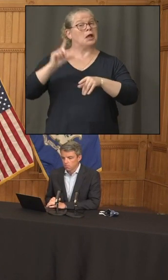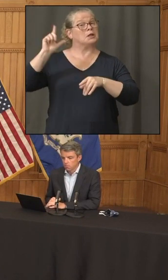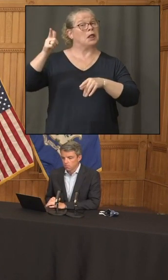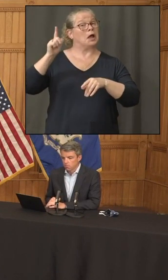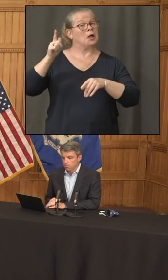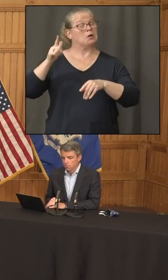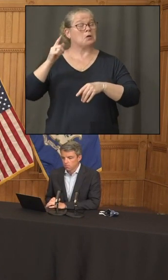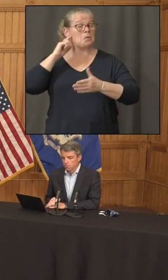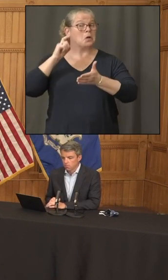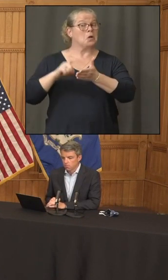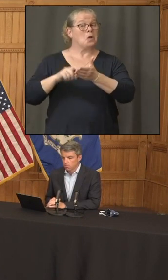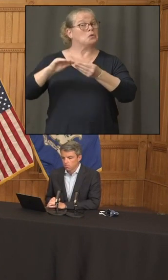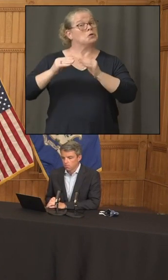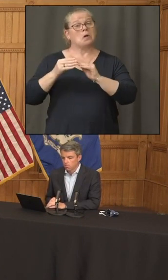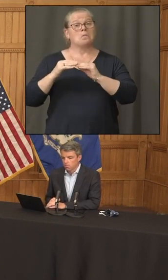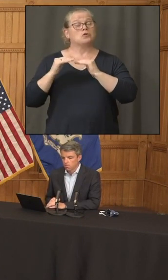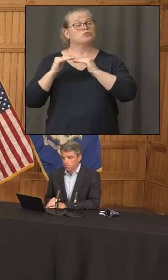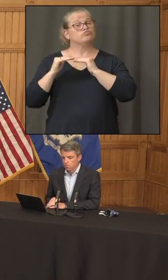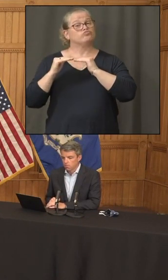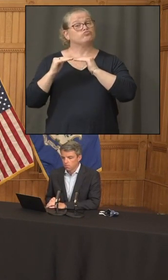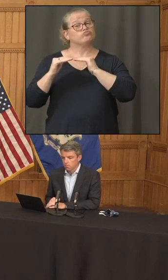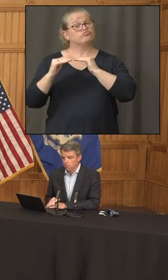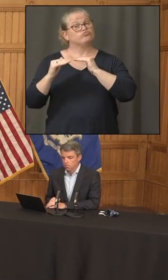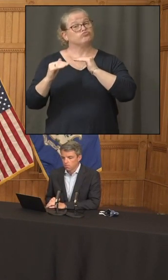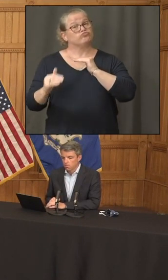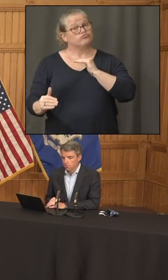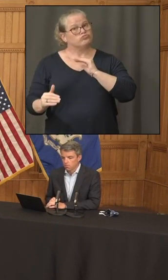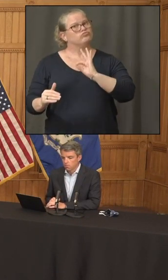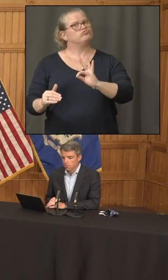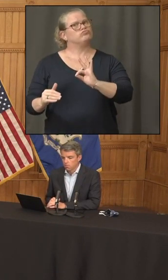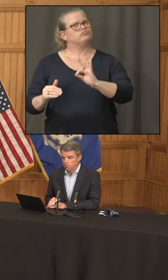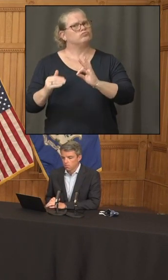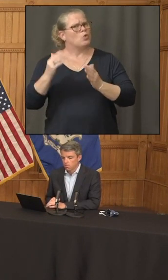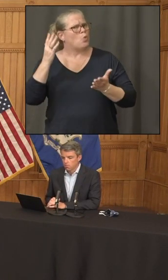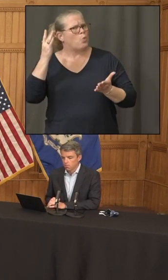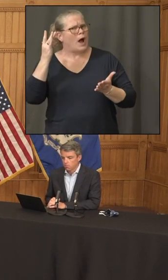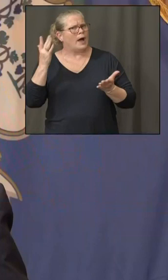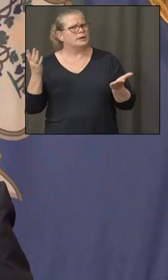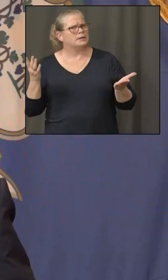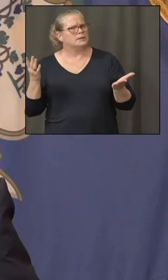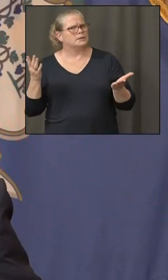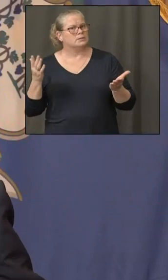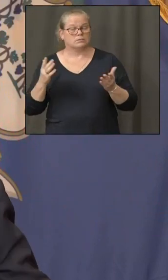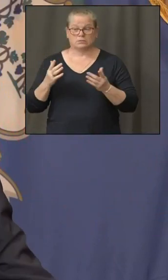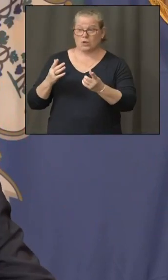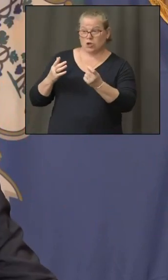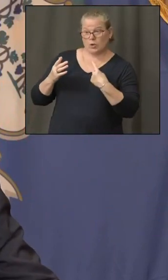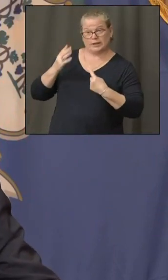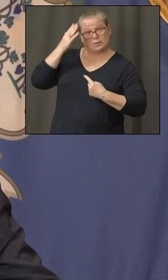from those things. Why? The question is why?